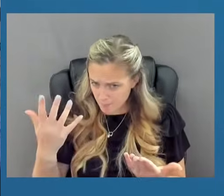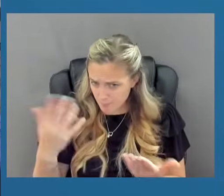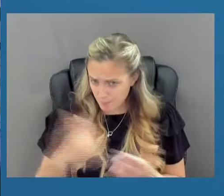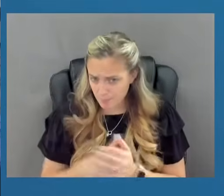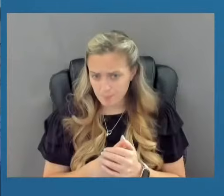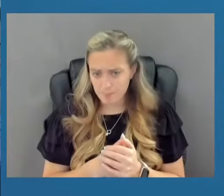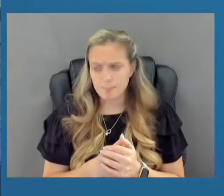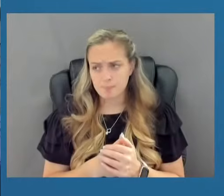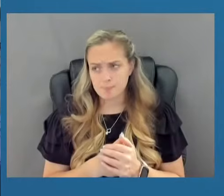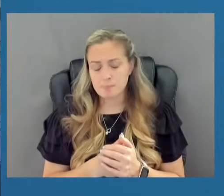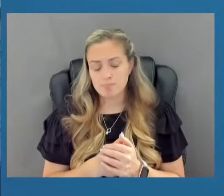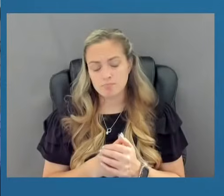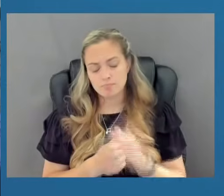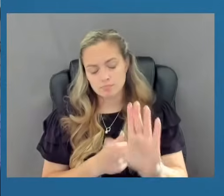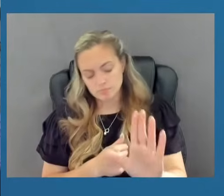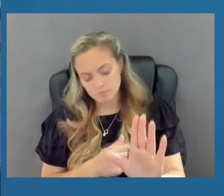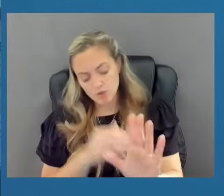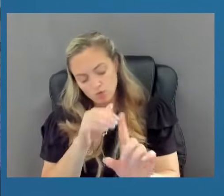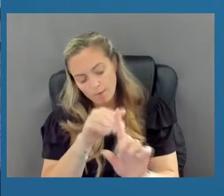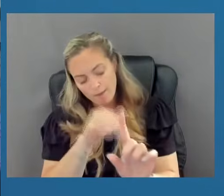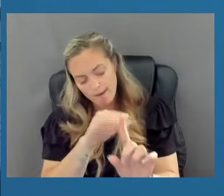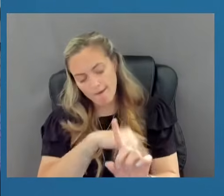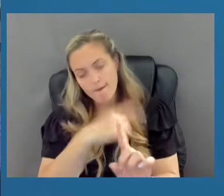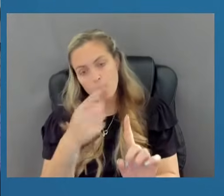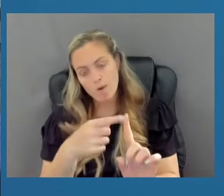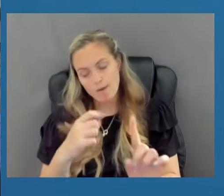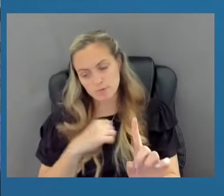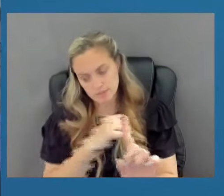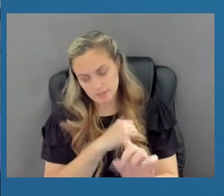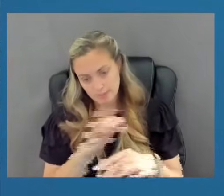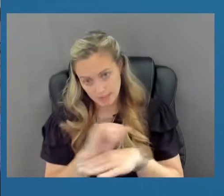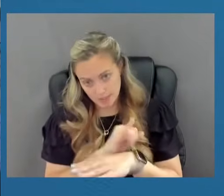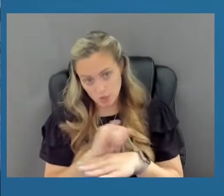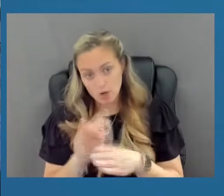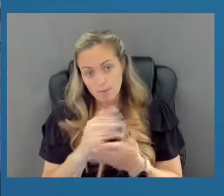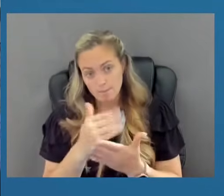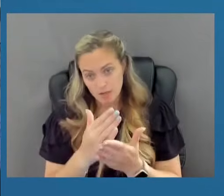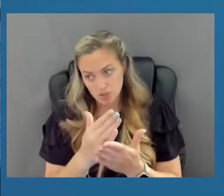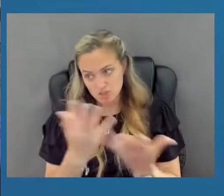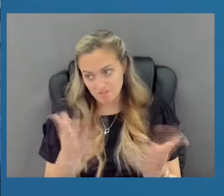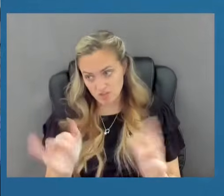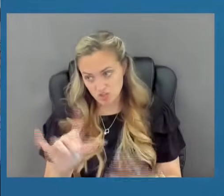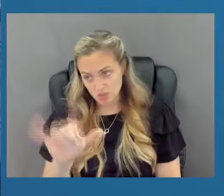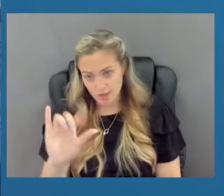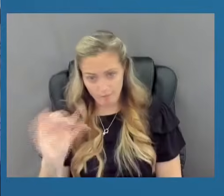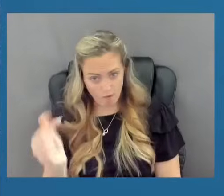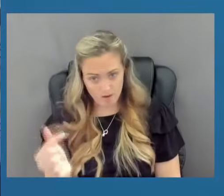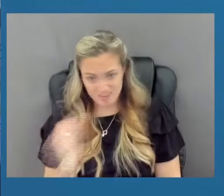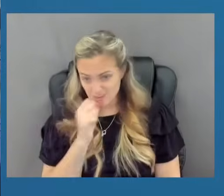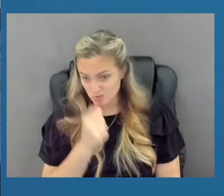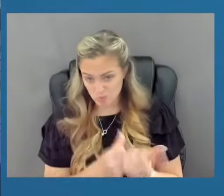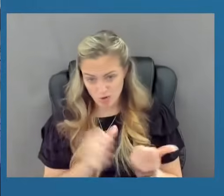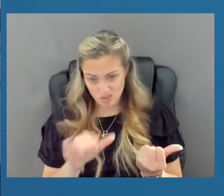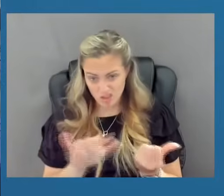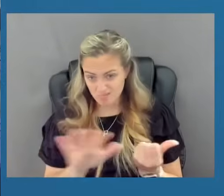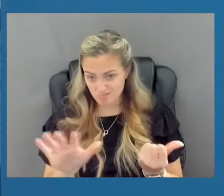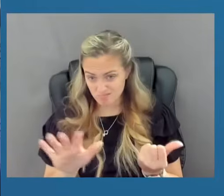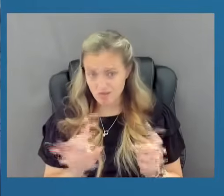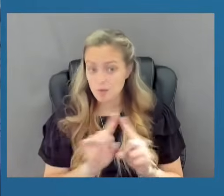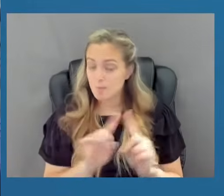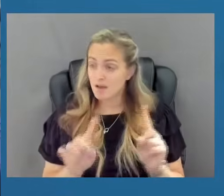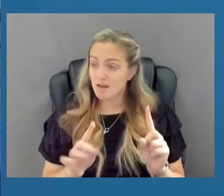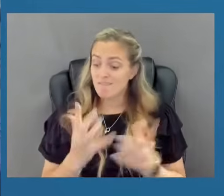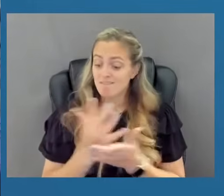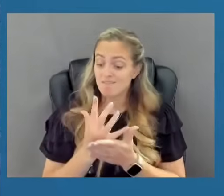As an aside, I remind everyone, when I was that Assembly intern, the budgets were done in July and August. I don't support that. But 5 weeks